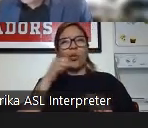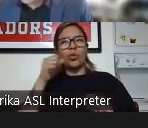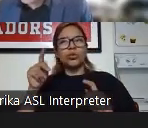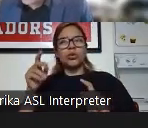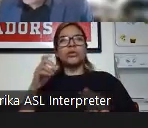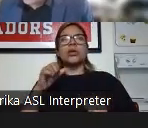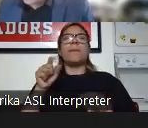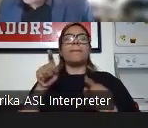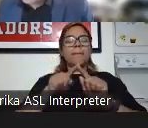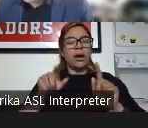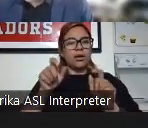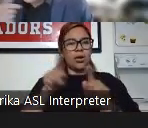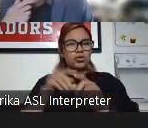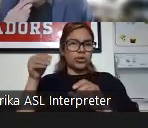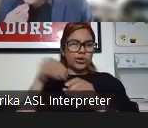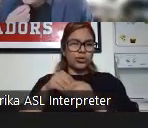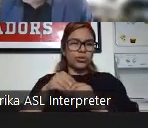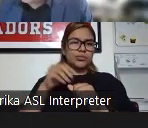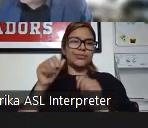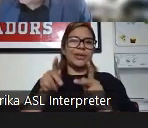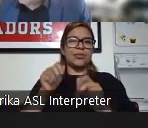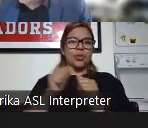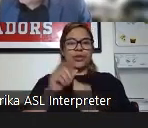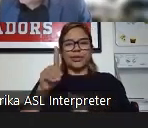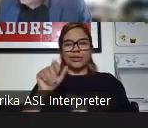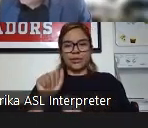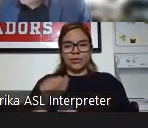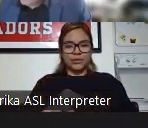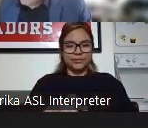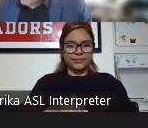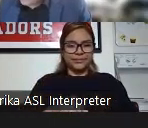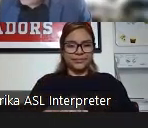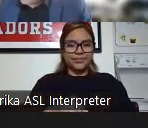with disabilities. Next slide.